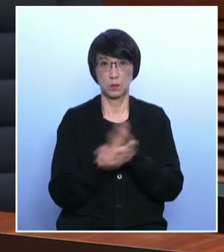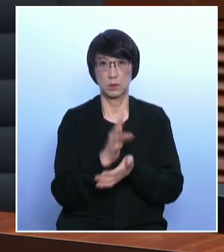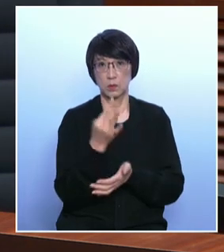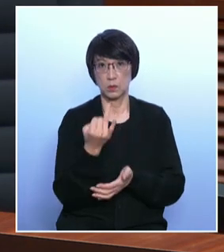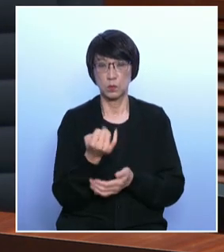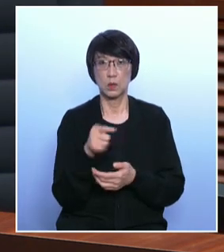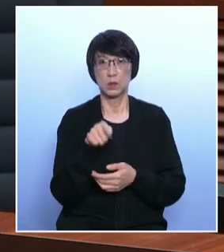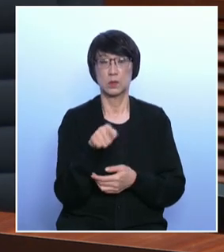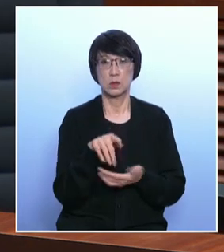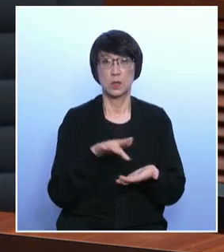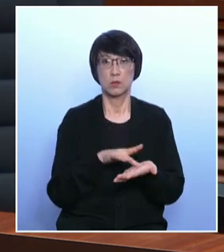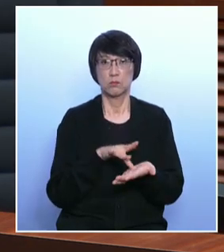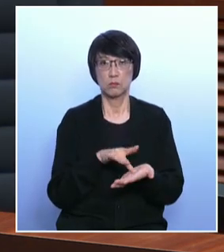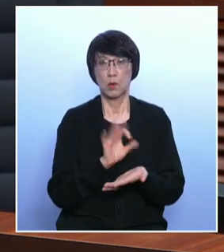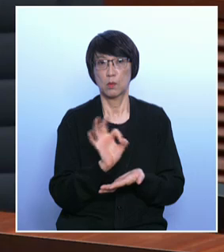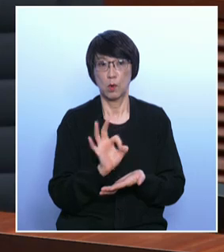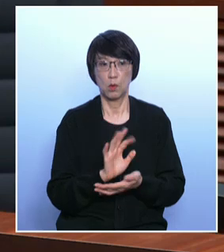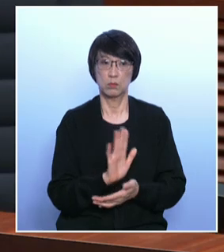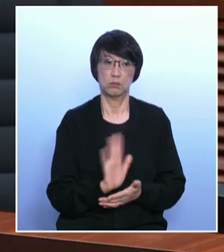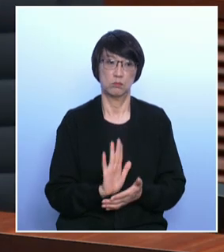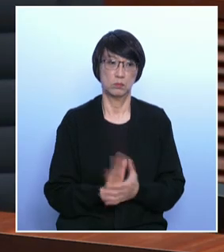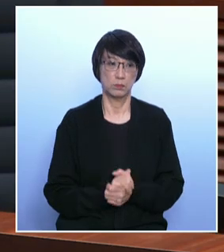Now, I really hope that there would be